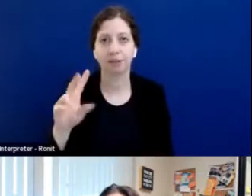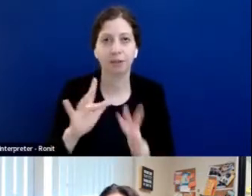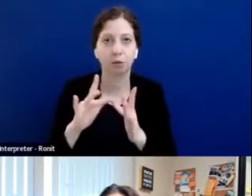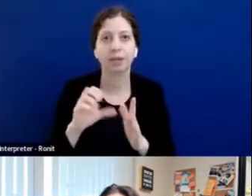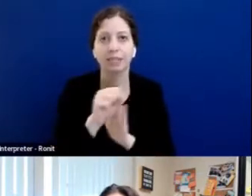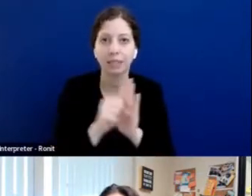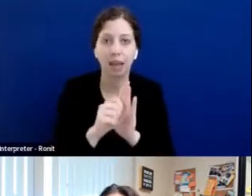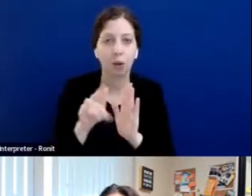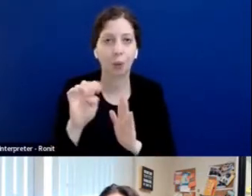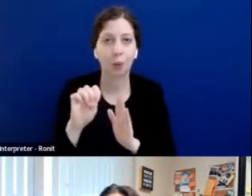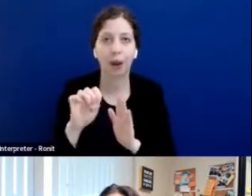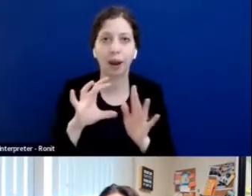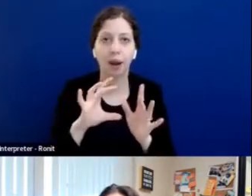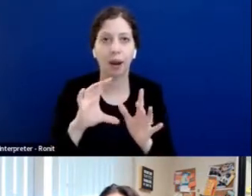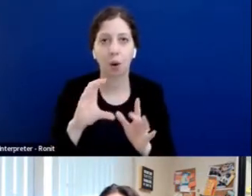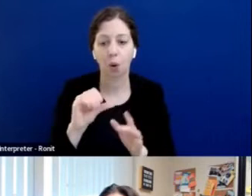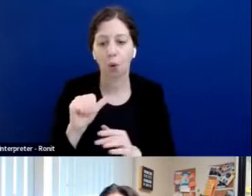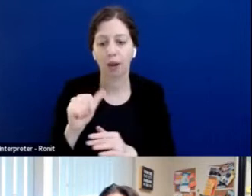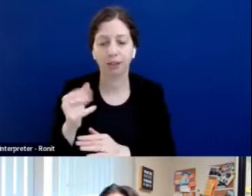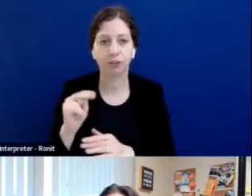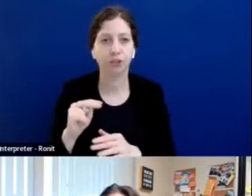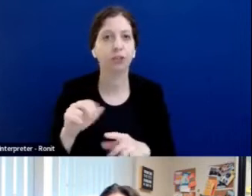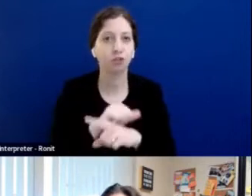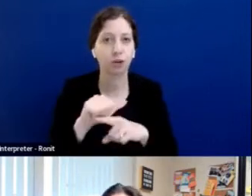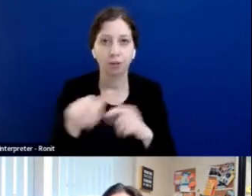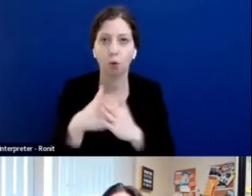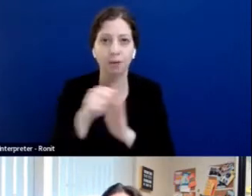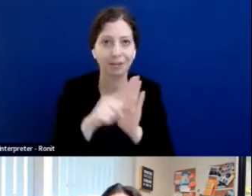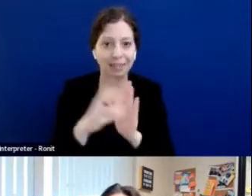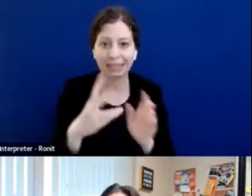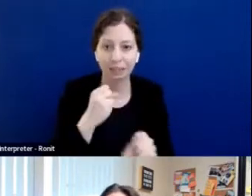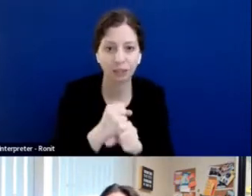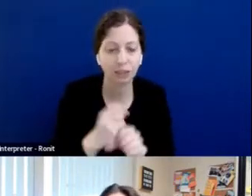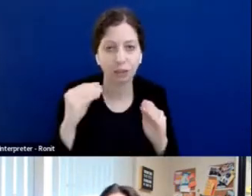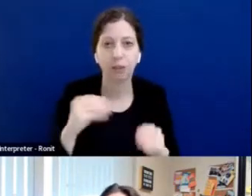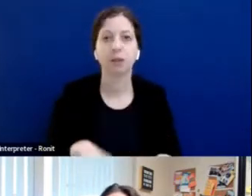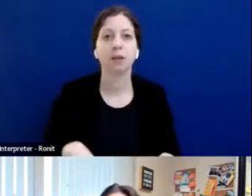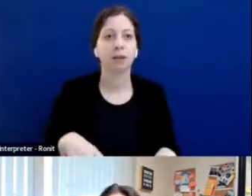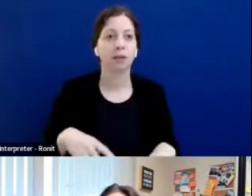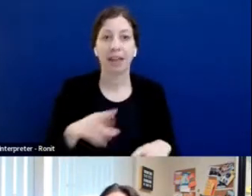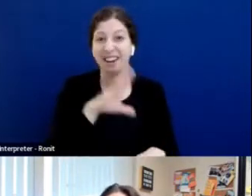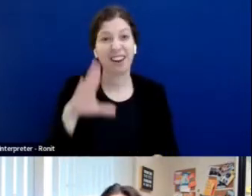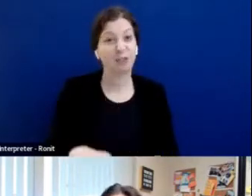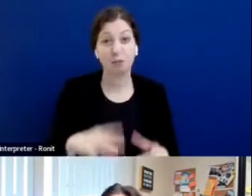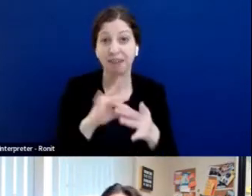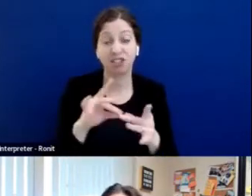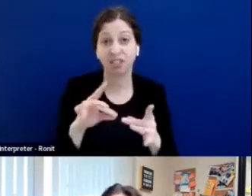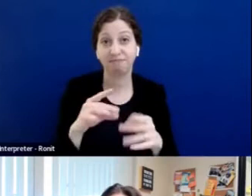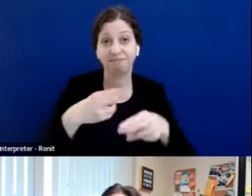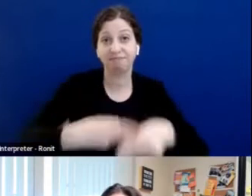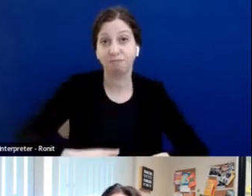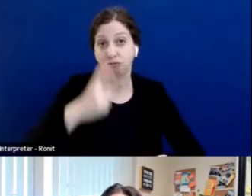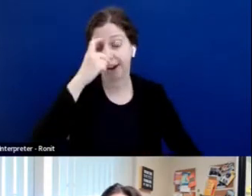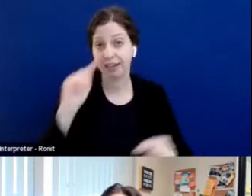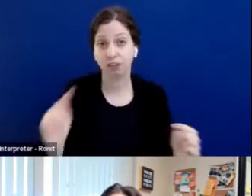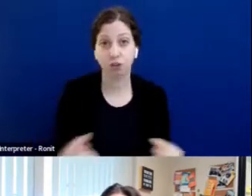coalition, trained the whole state on trauma-informed care for 6 years, wrote 150 pages about it and never mentioned brain injury. So I think